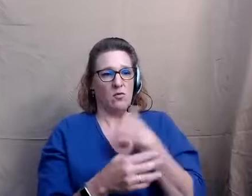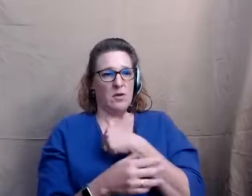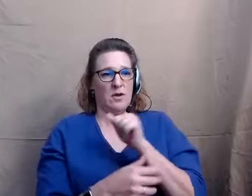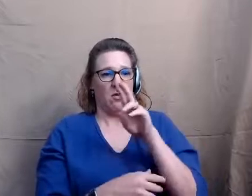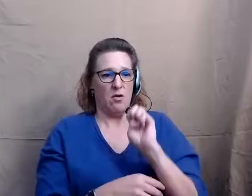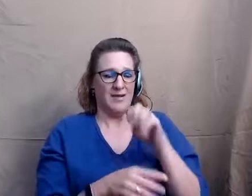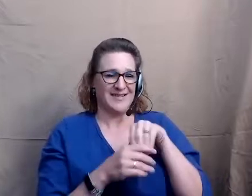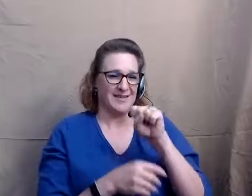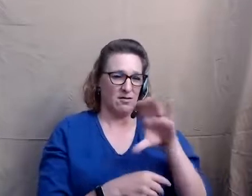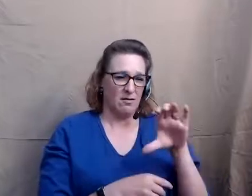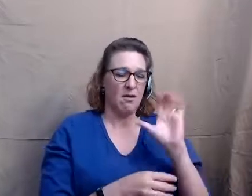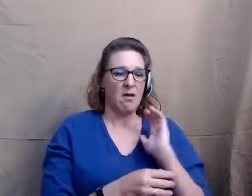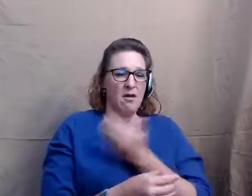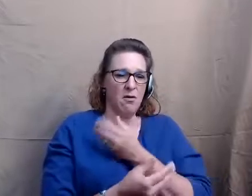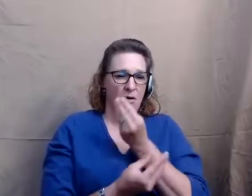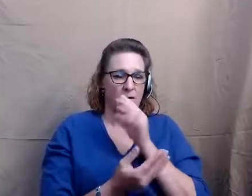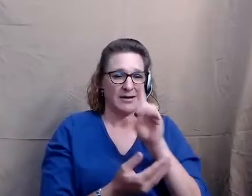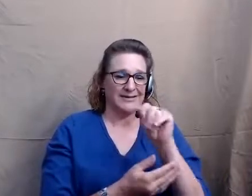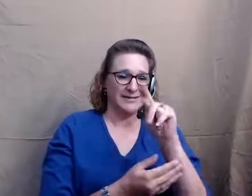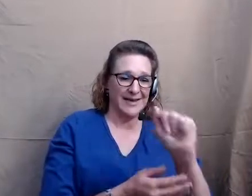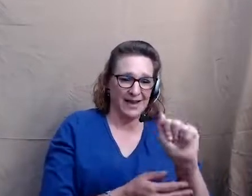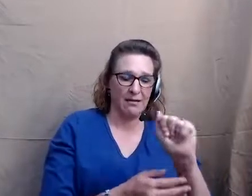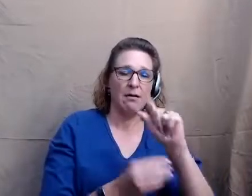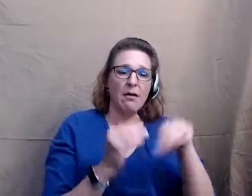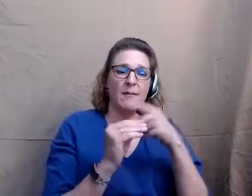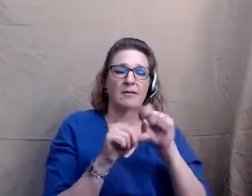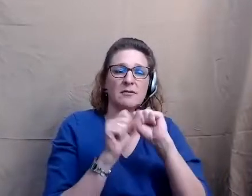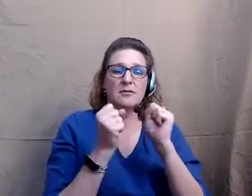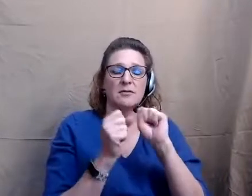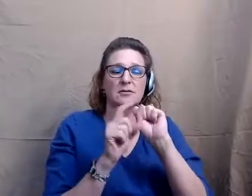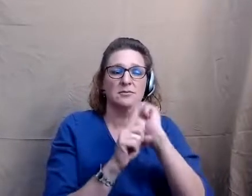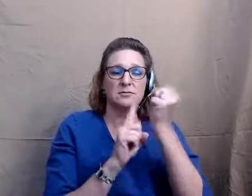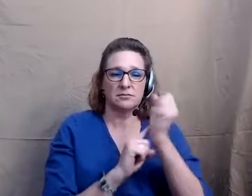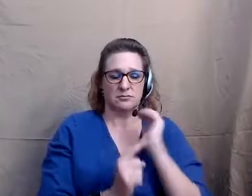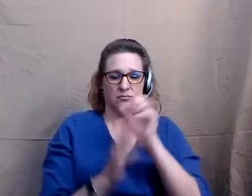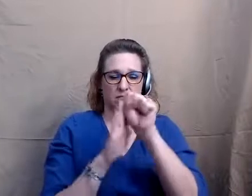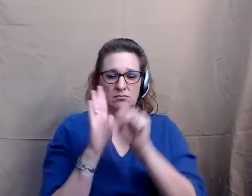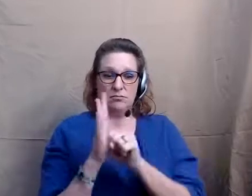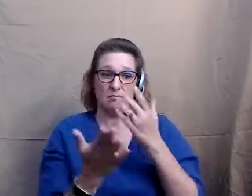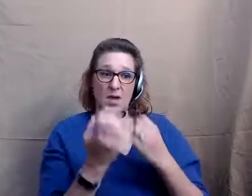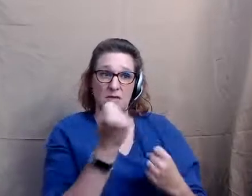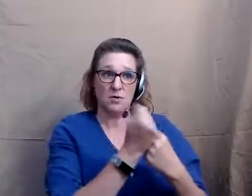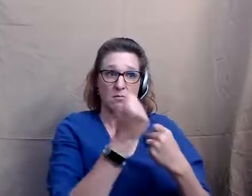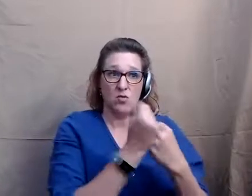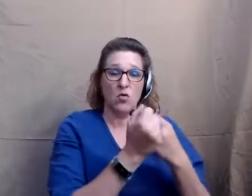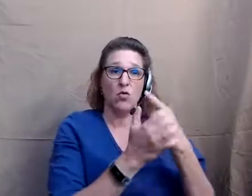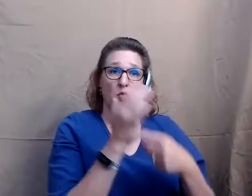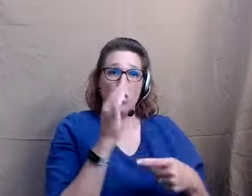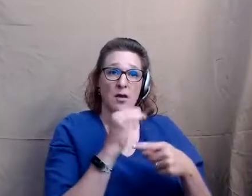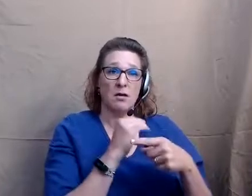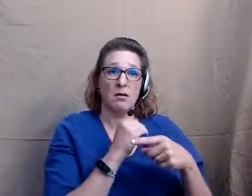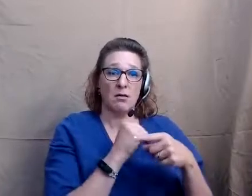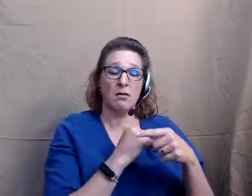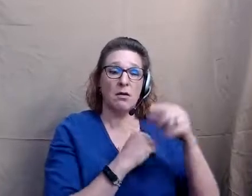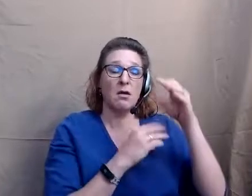that we have about the situation in our state may support what Professor Goodmark is saying and